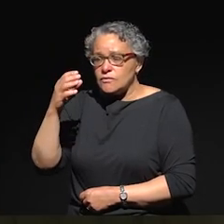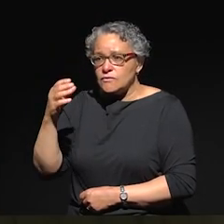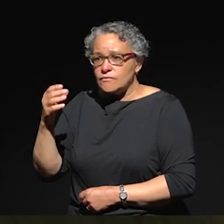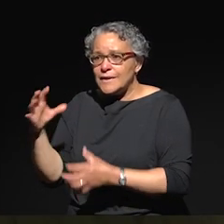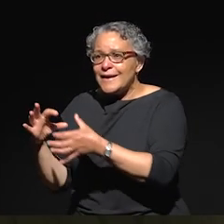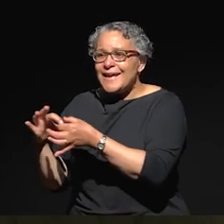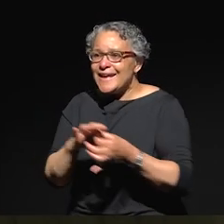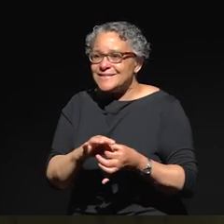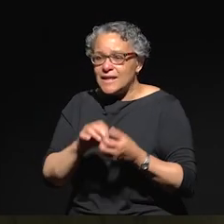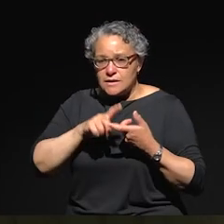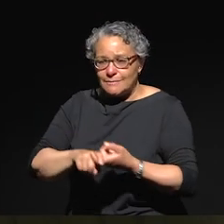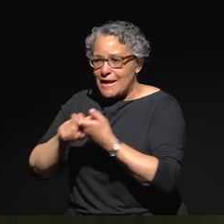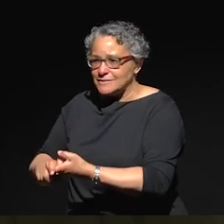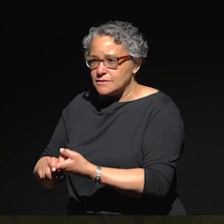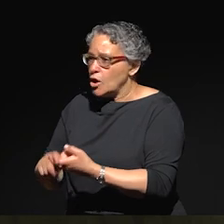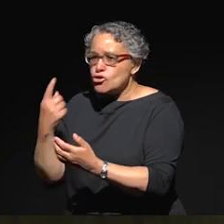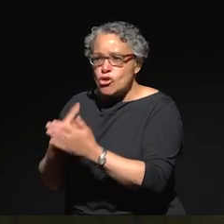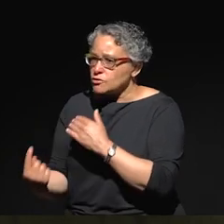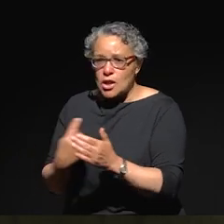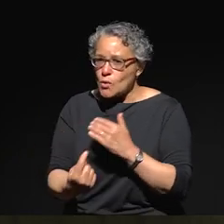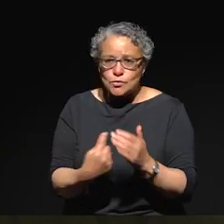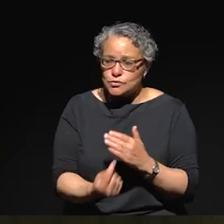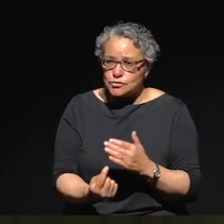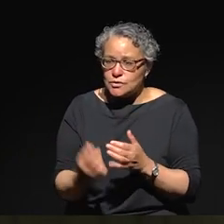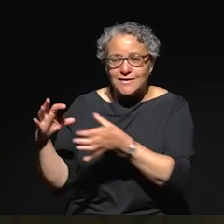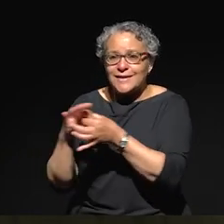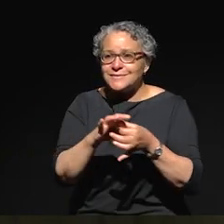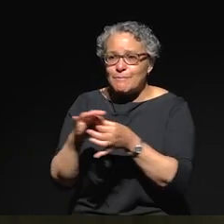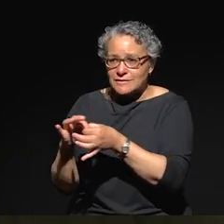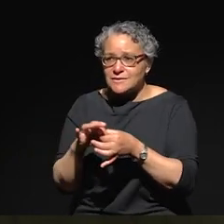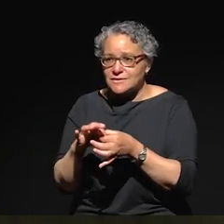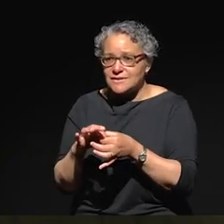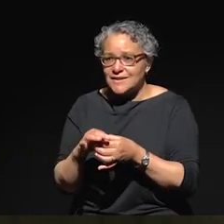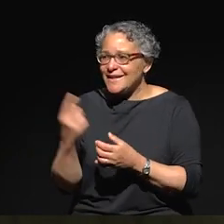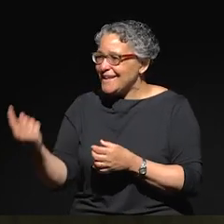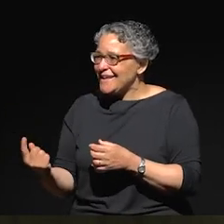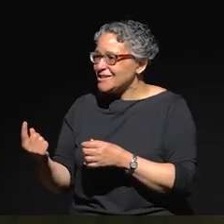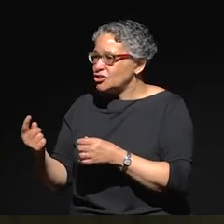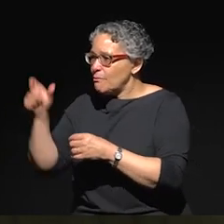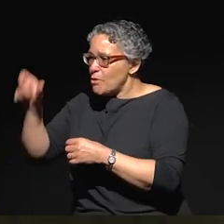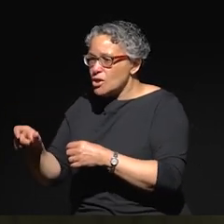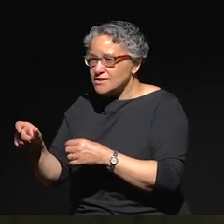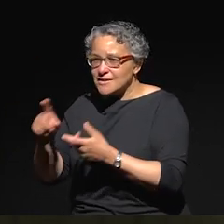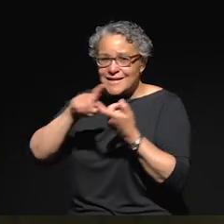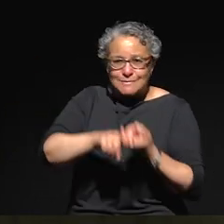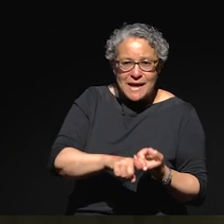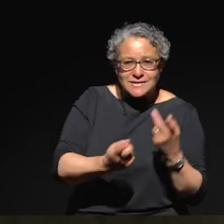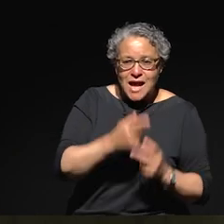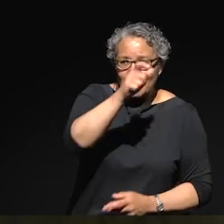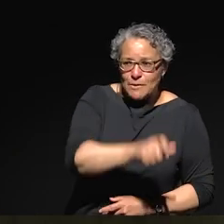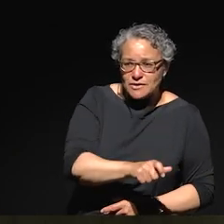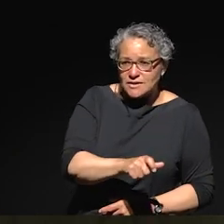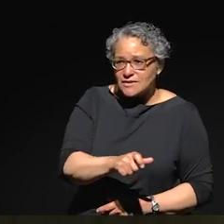alone. And this is very important. And each figure reacts to the other figures, is dependent on the other figures, is thought as part